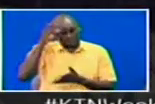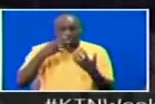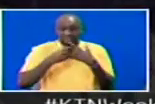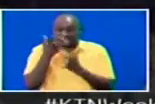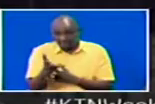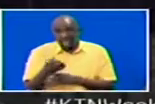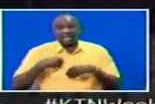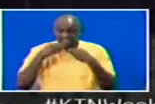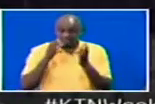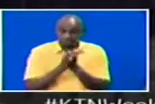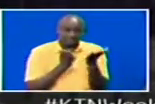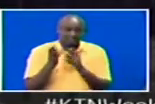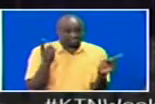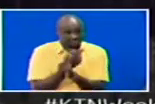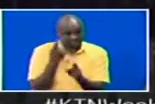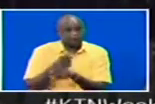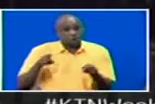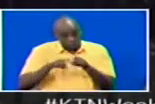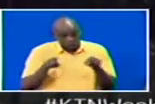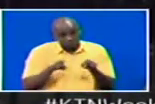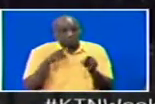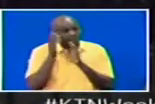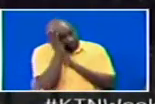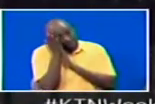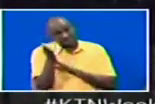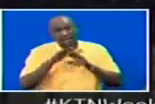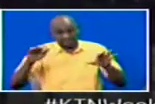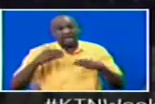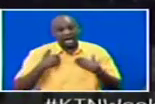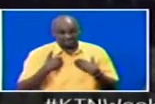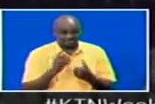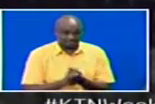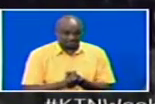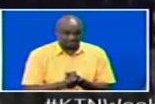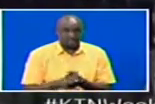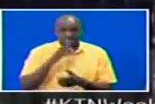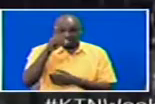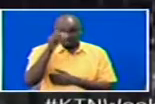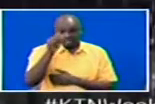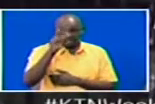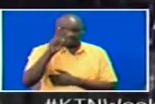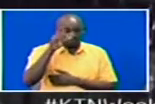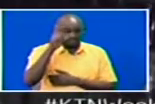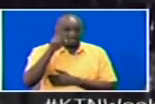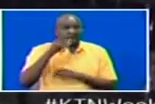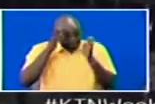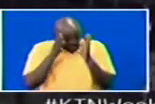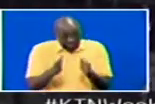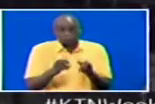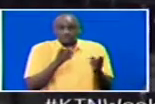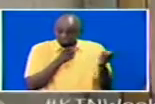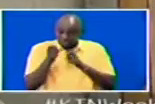and offering more services, including inpatient services. David Odhiambo, the clinical officer in charge